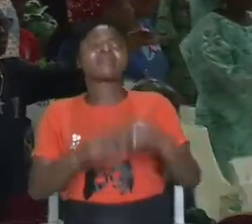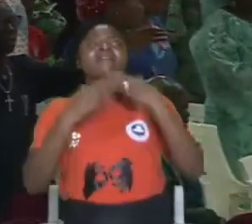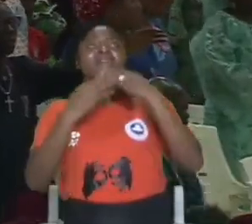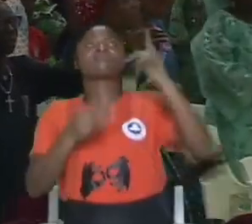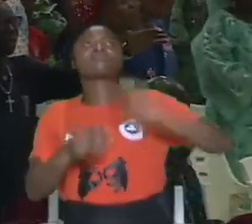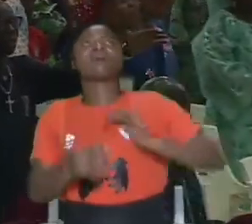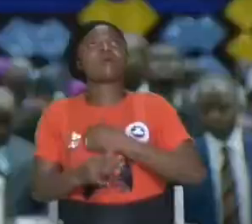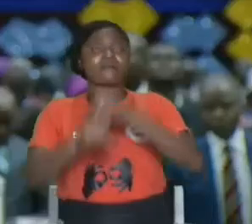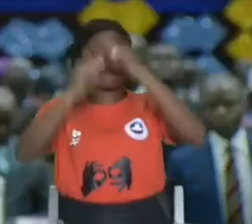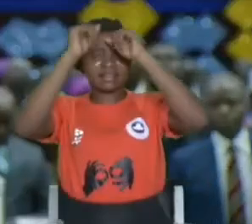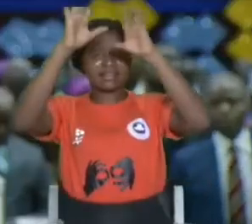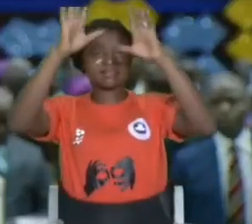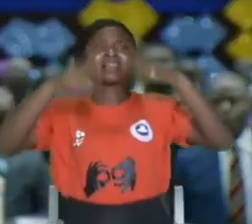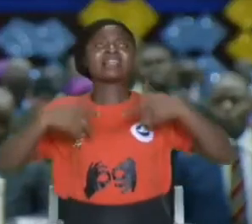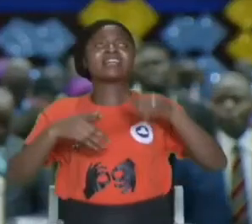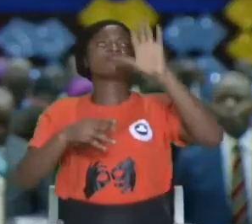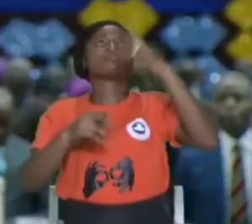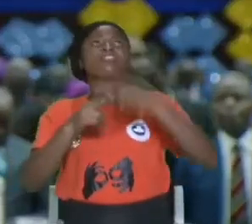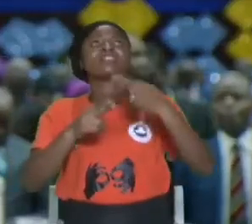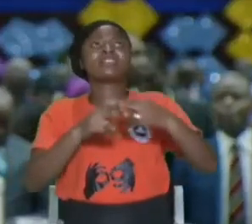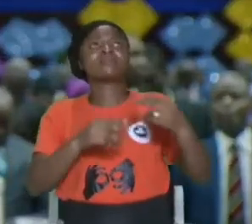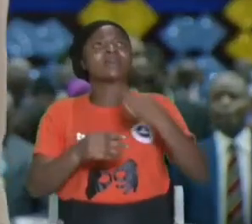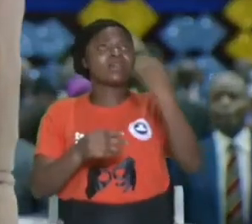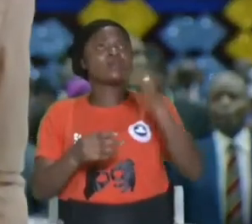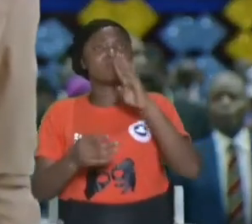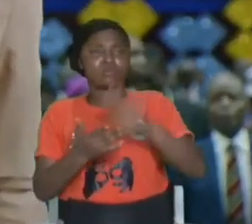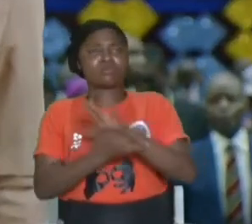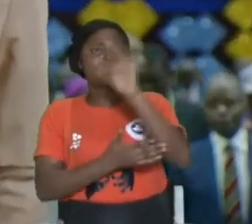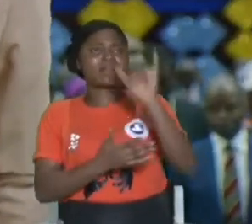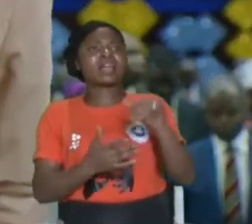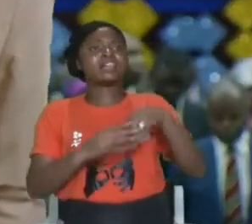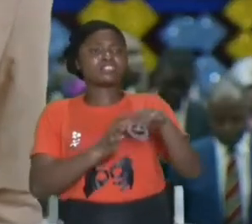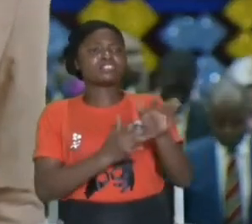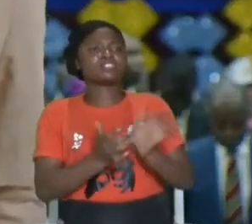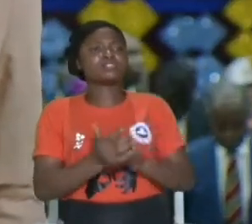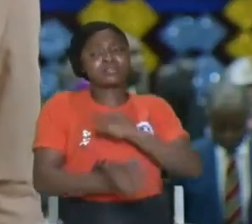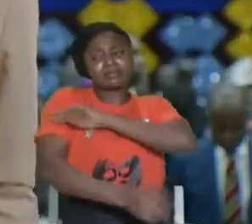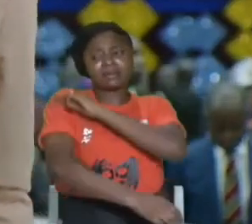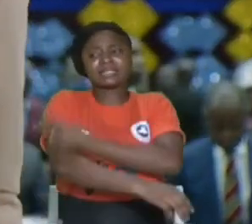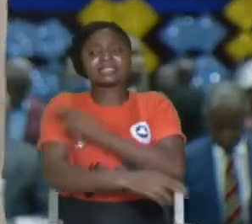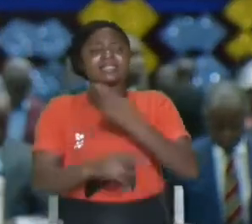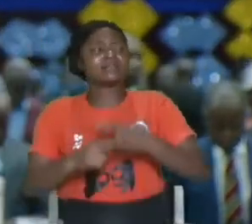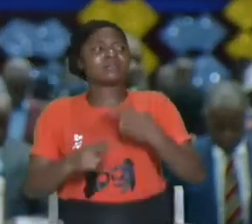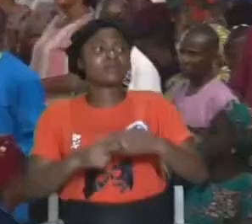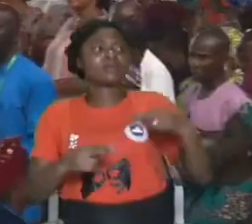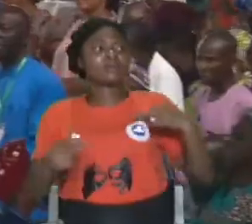our Father. Let your name alone be glorified. In Jesus' mighty name, we pray.